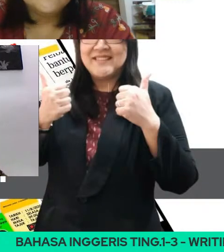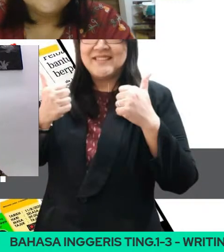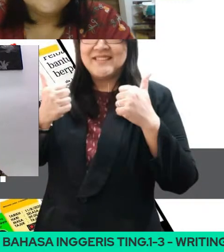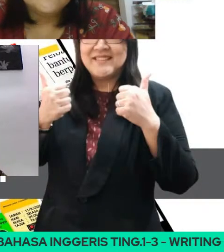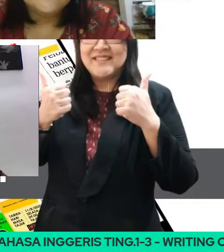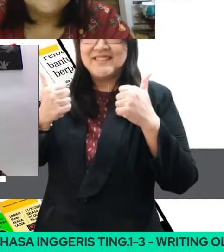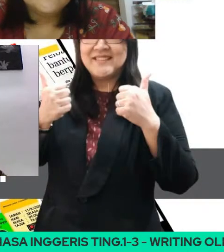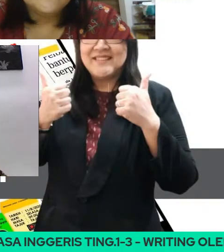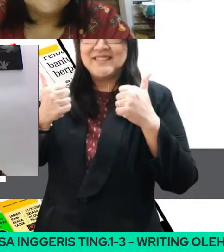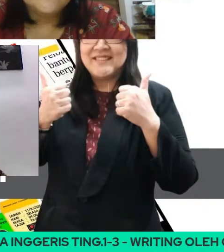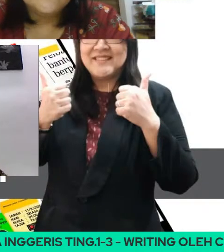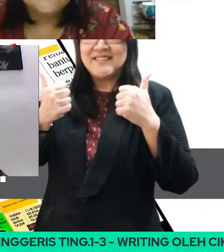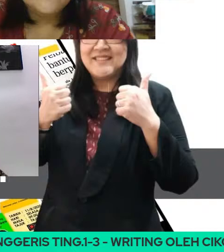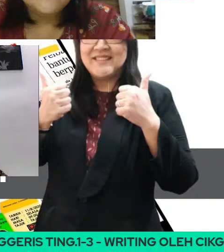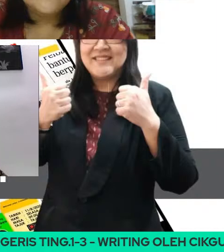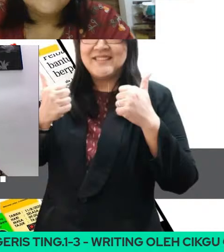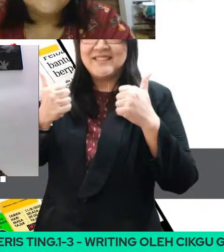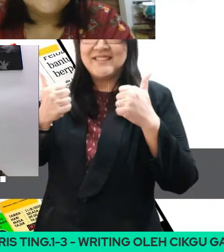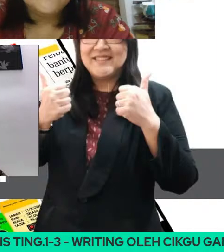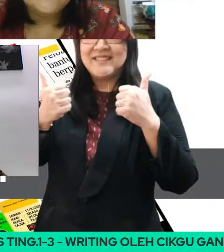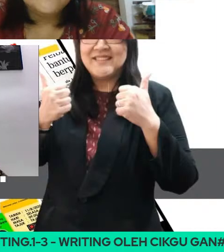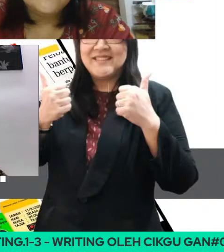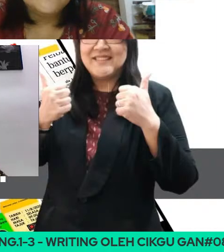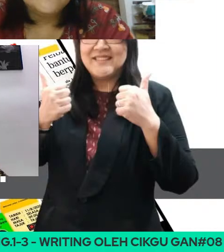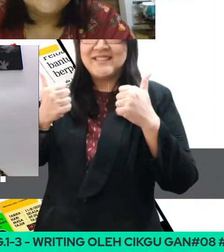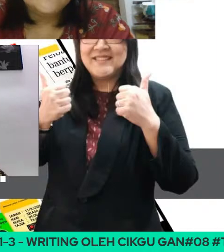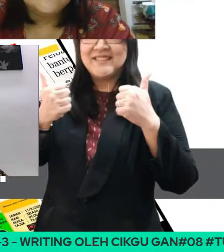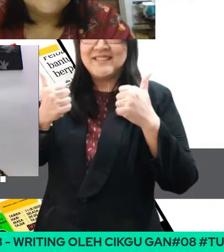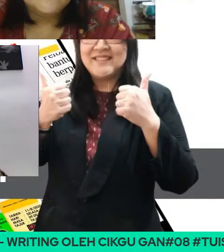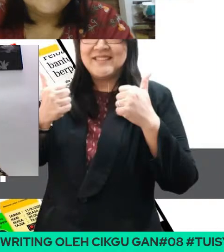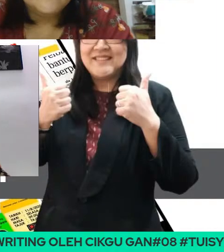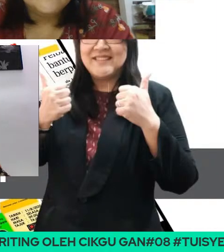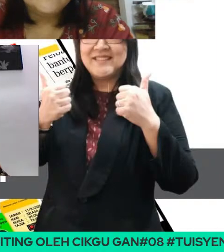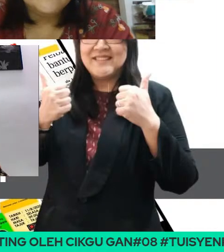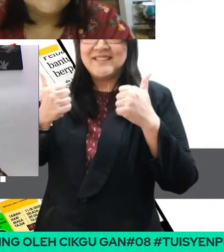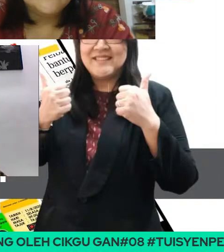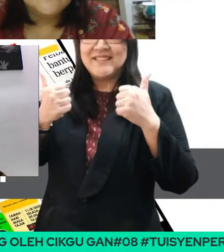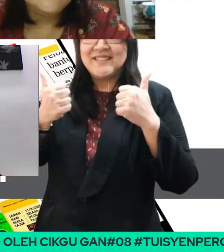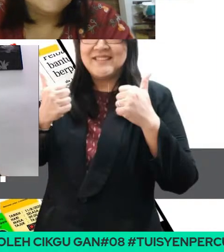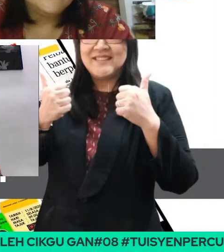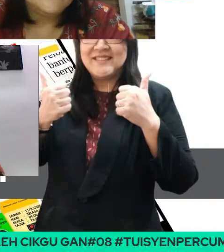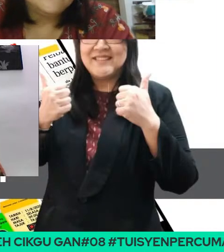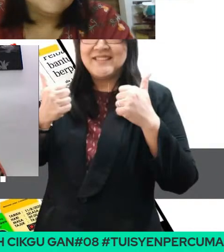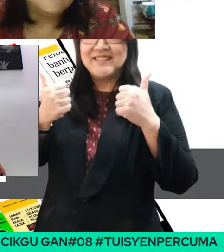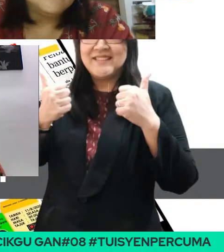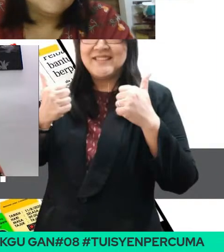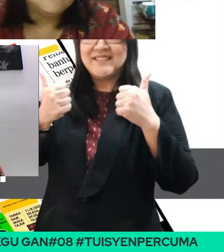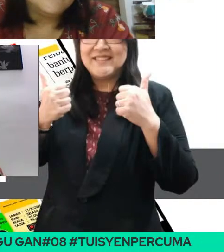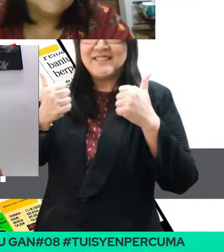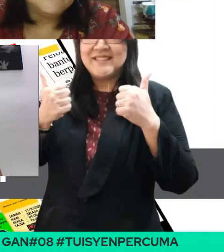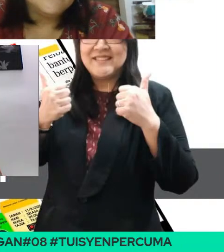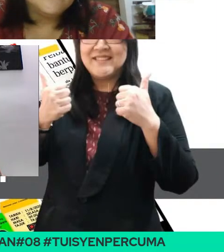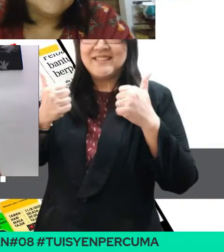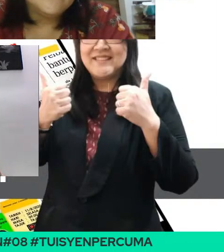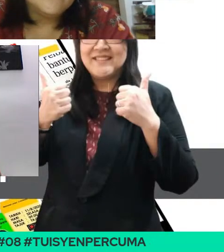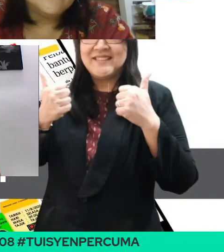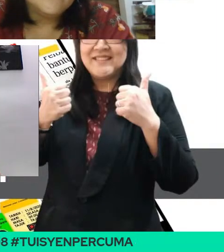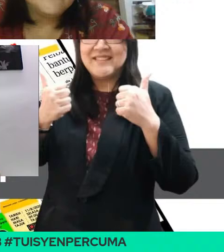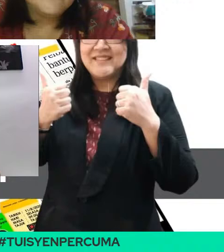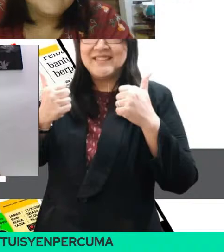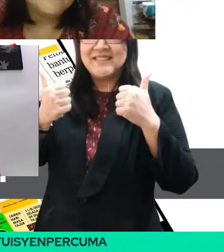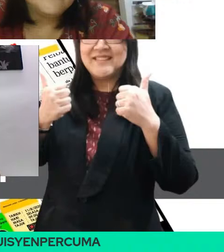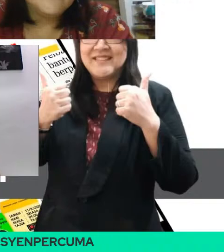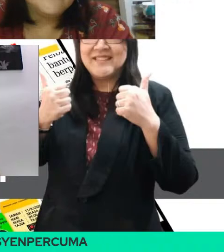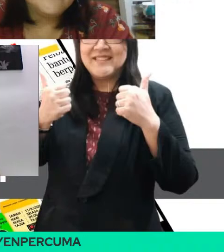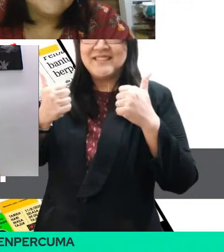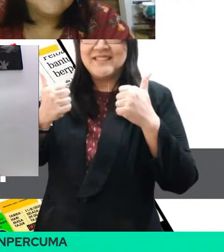www.academyyoutuber.com. So once again, I would like to thank you,